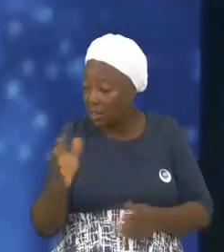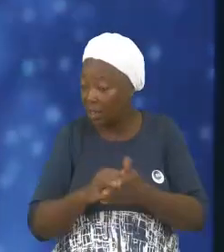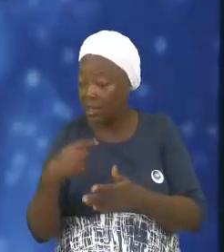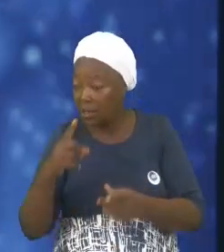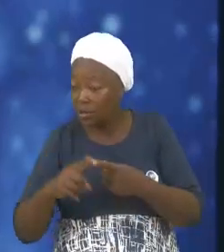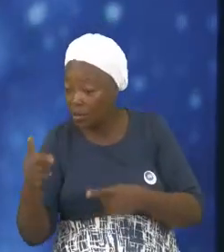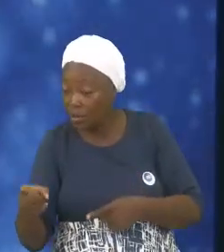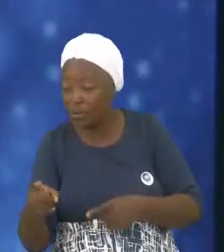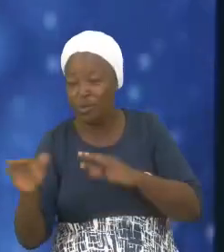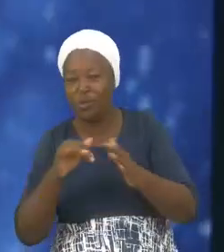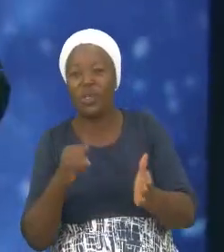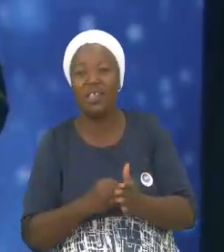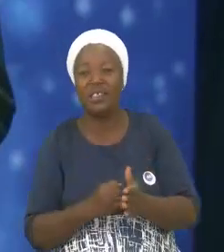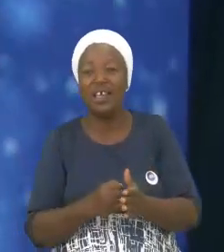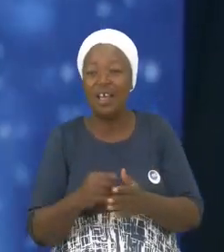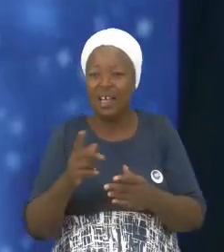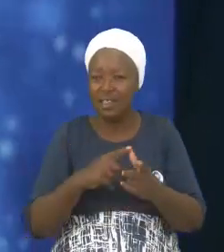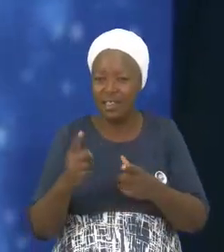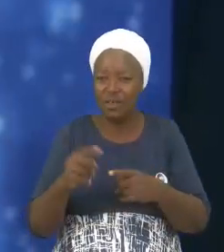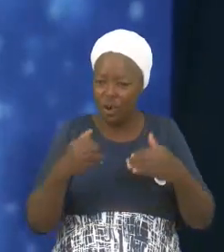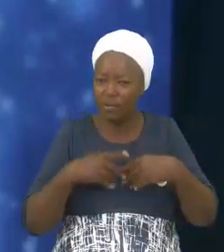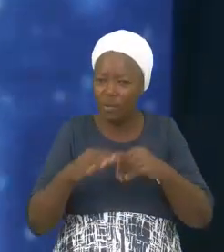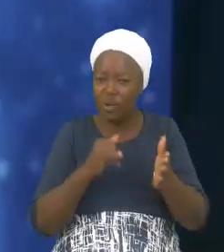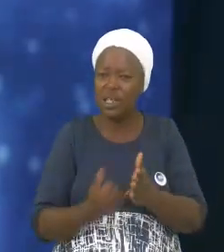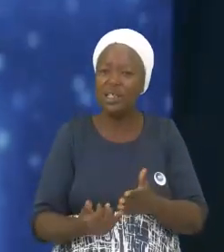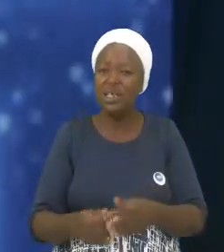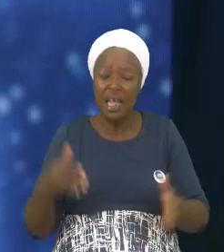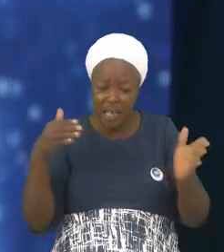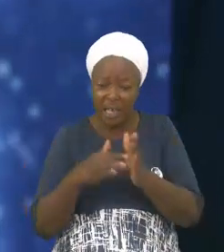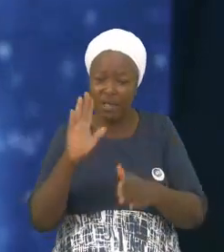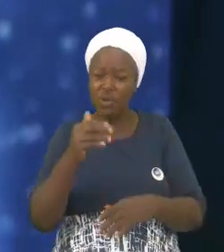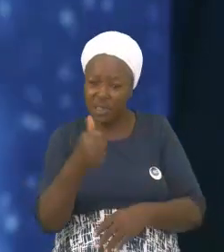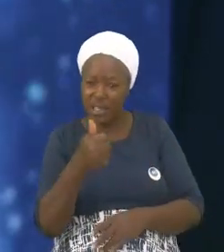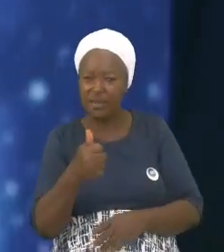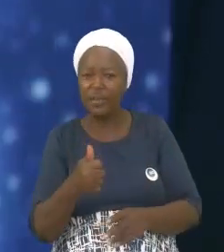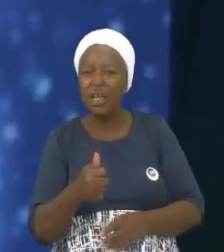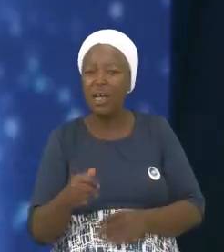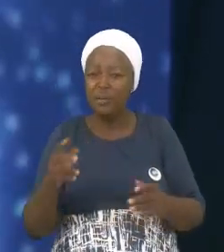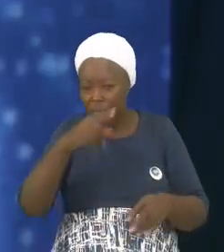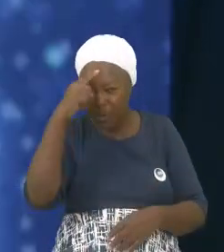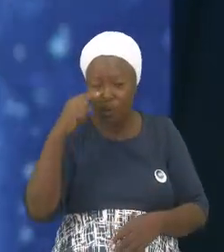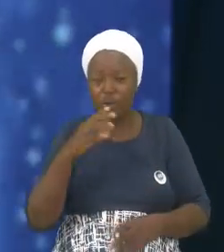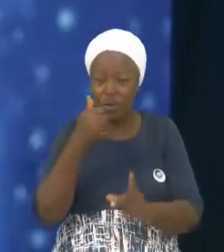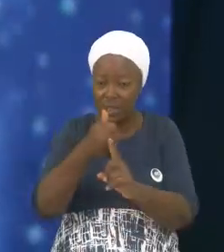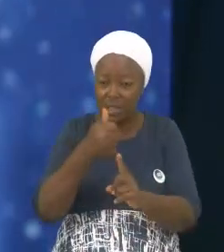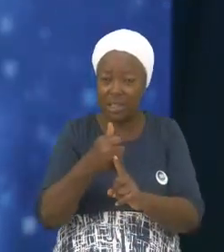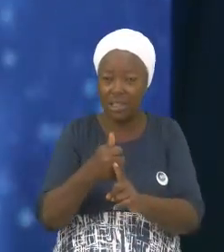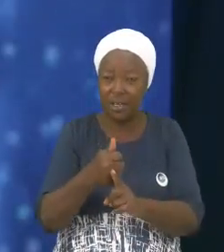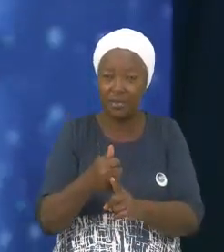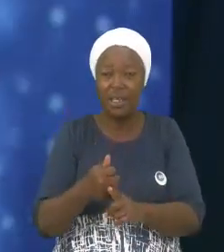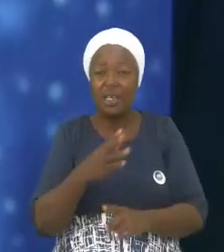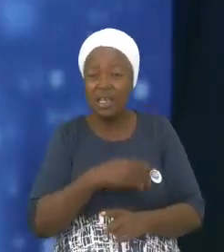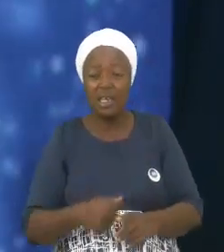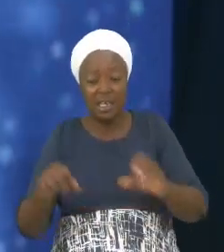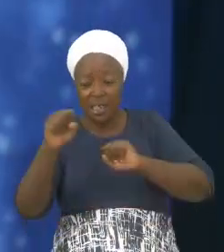you, do it. And you have to do that against yourself, because yourself is scientific